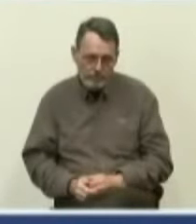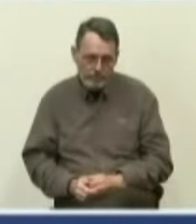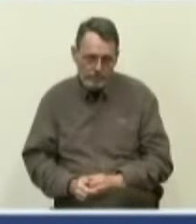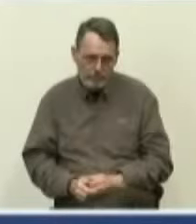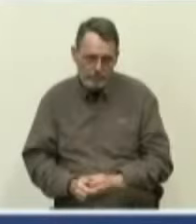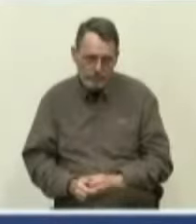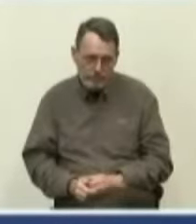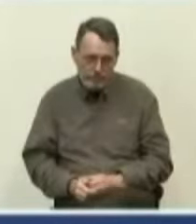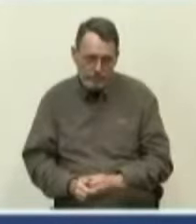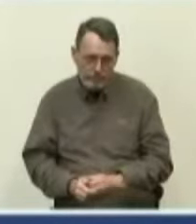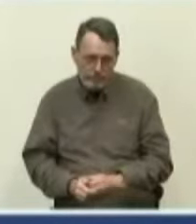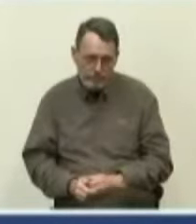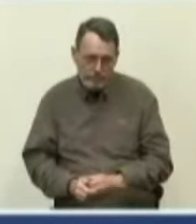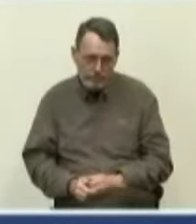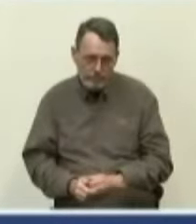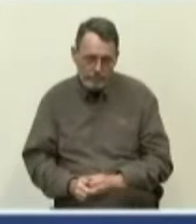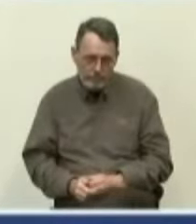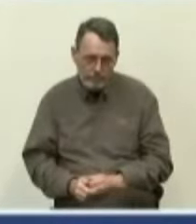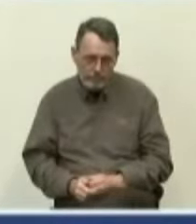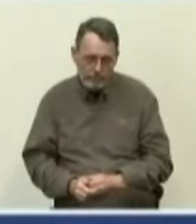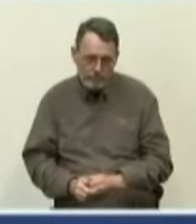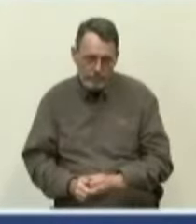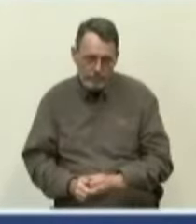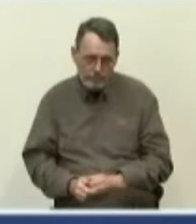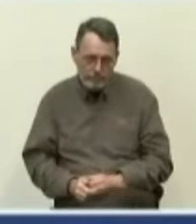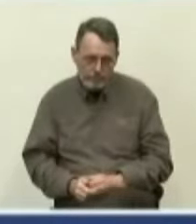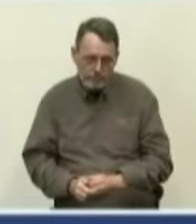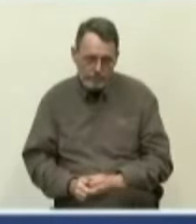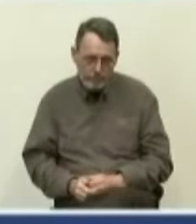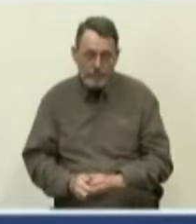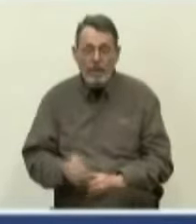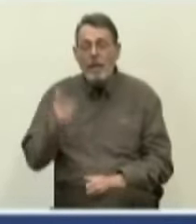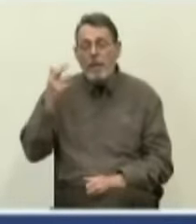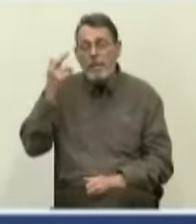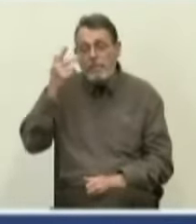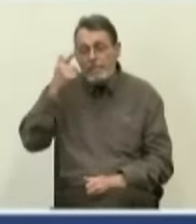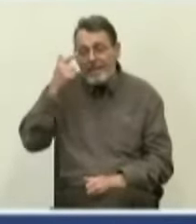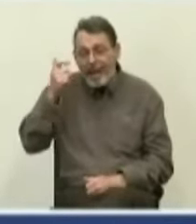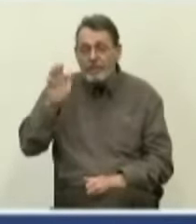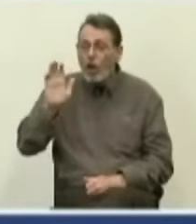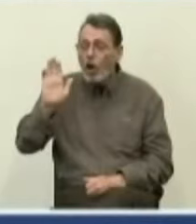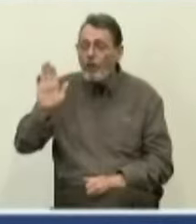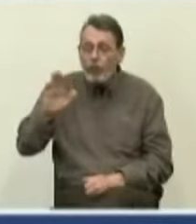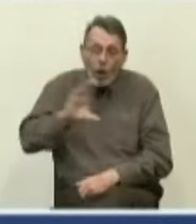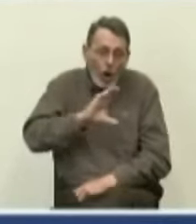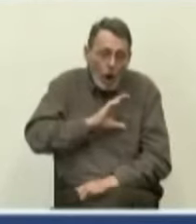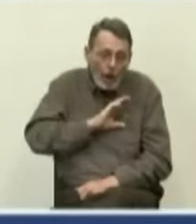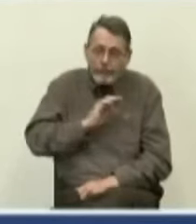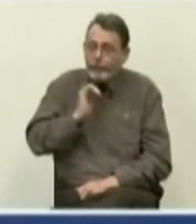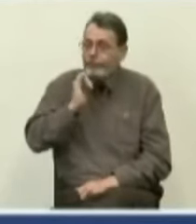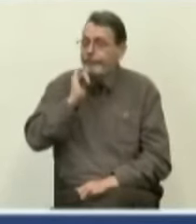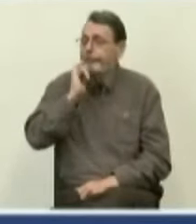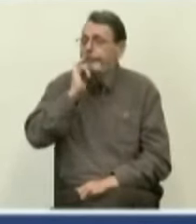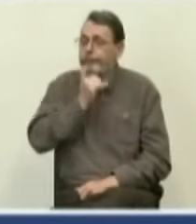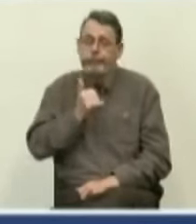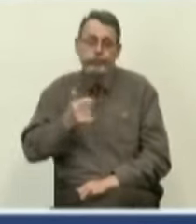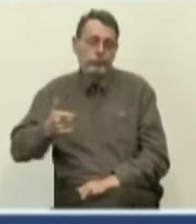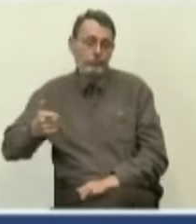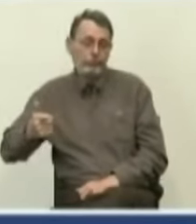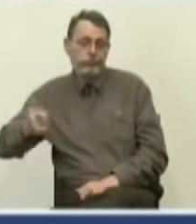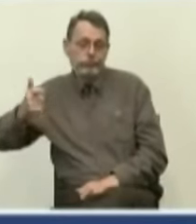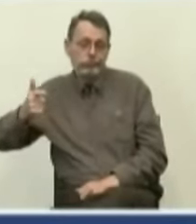never be able to work for the rest of his life. Due to your officer accidentally discharging his firearm.